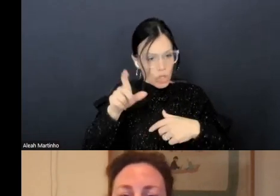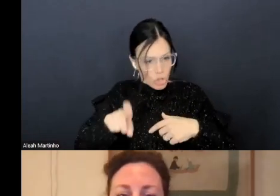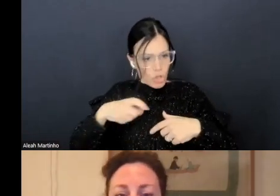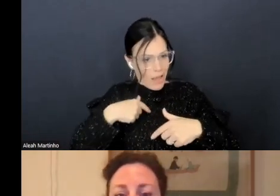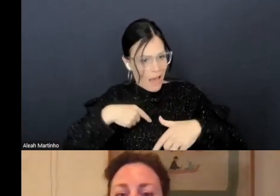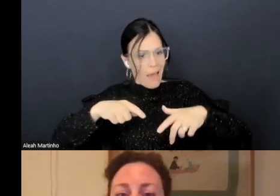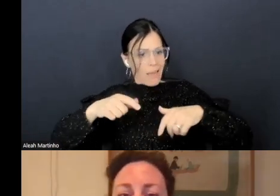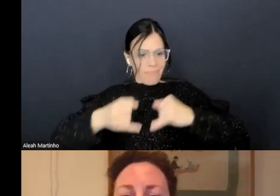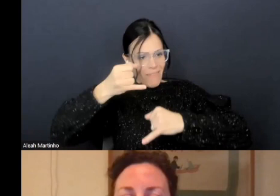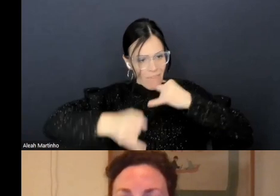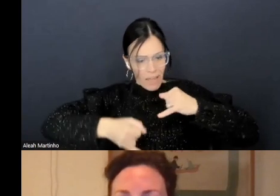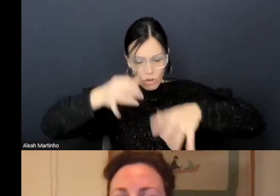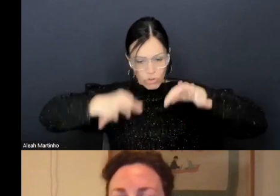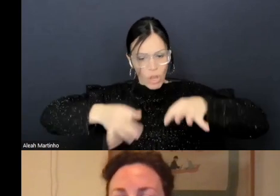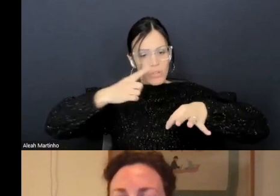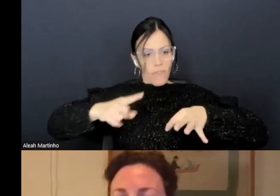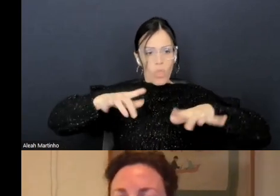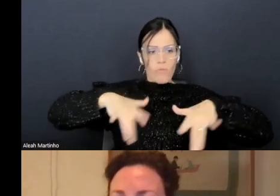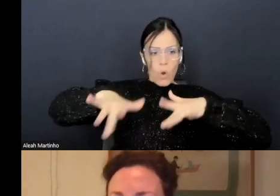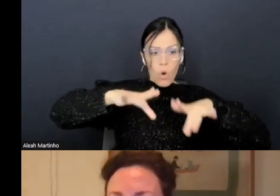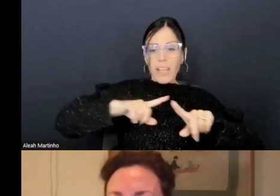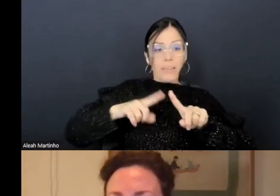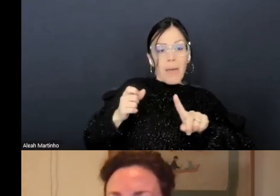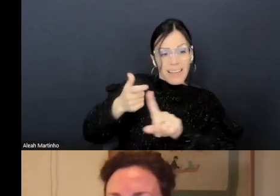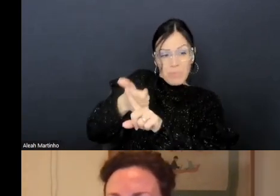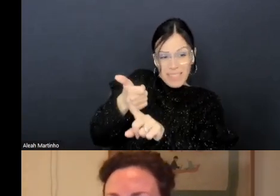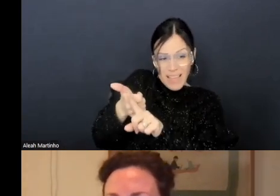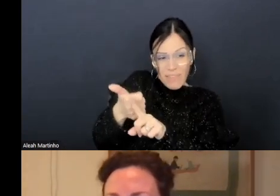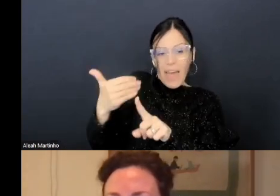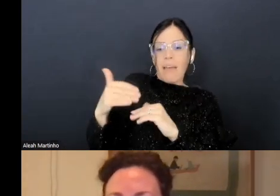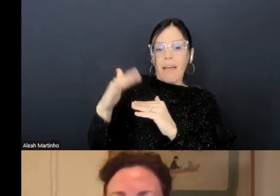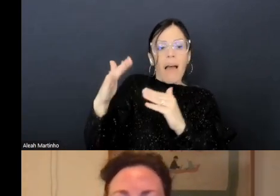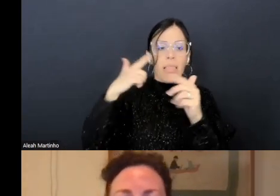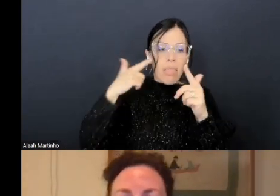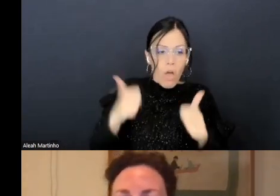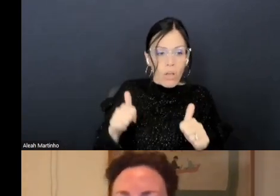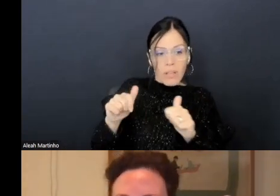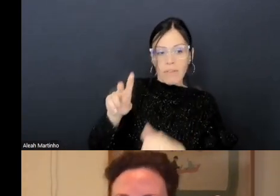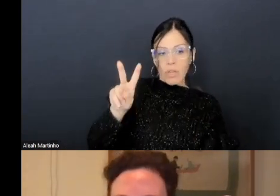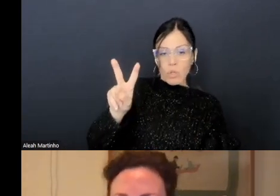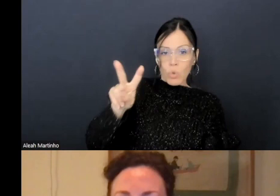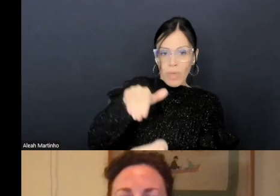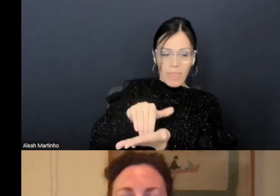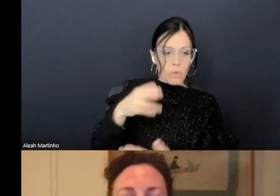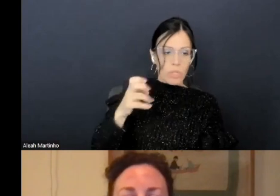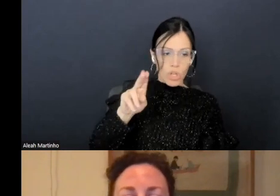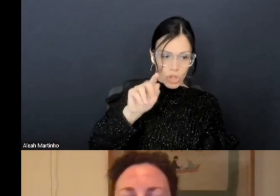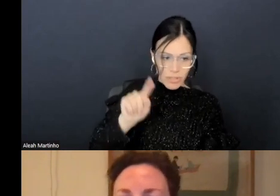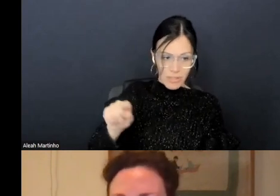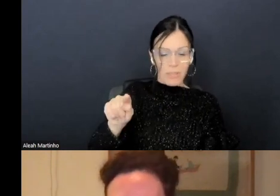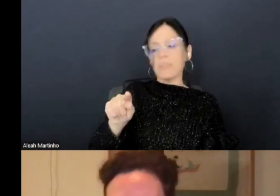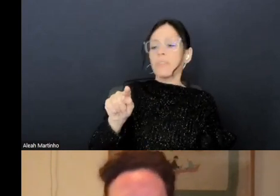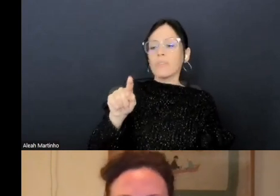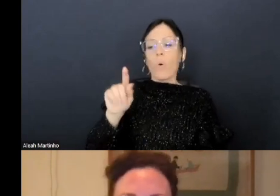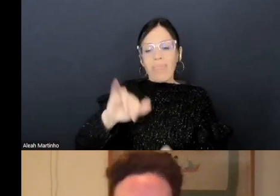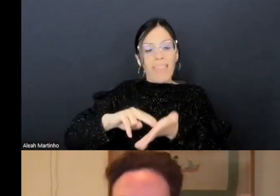as it turned out that man had a loss of hearing above 2000 hertz what this tells us is that hearing loss